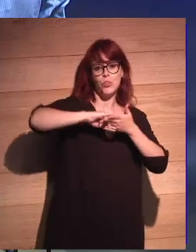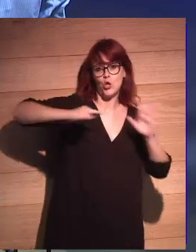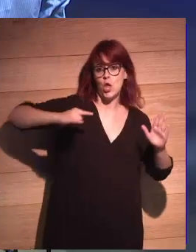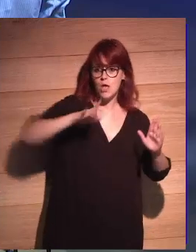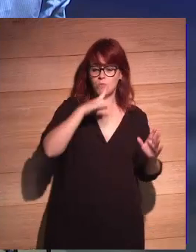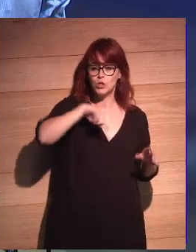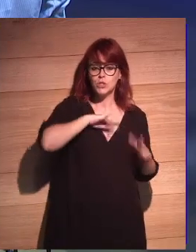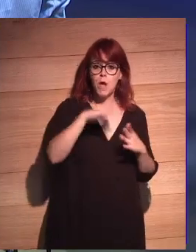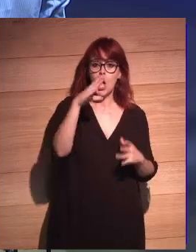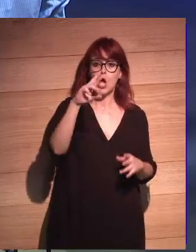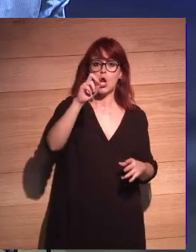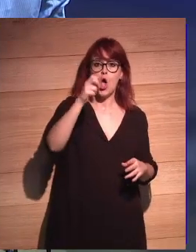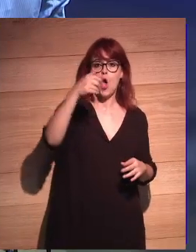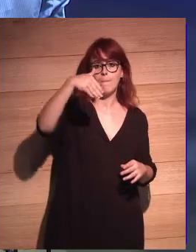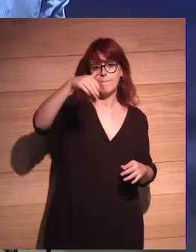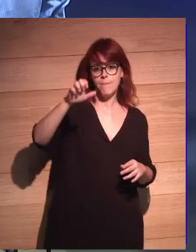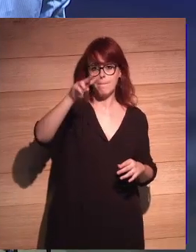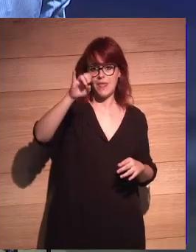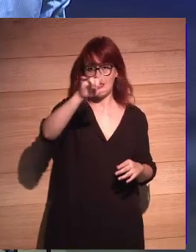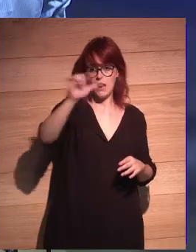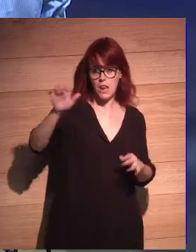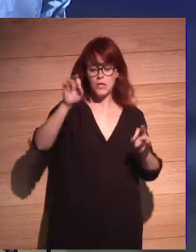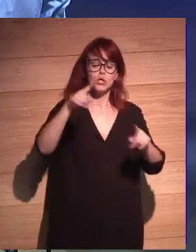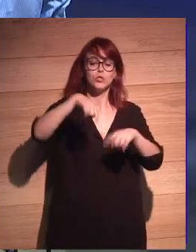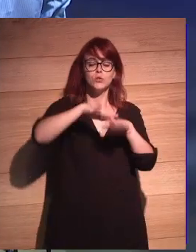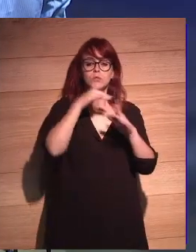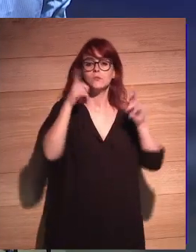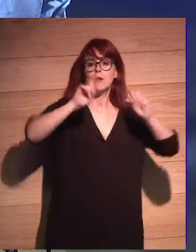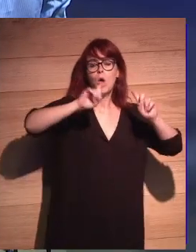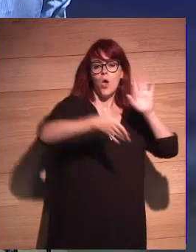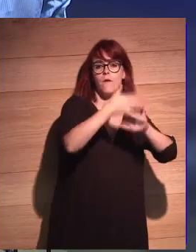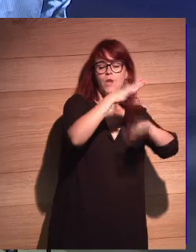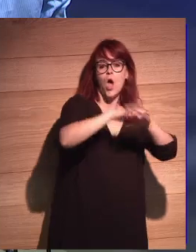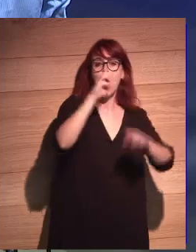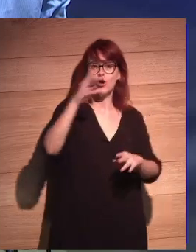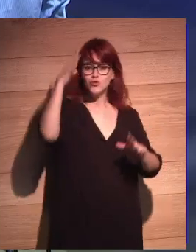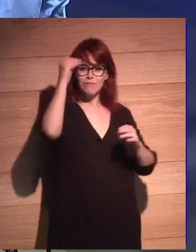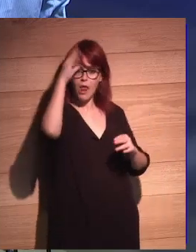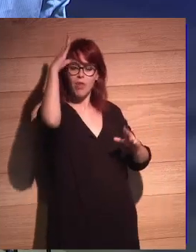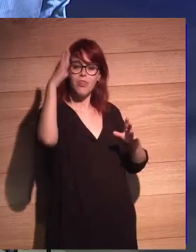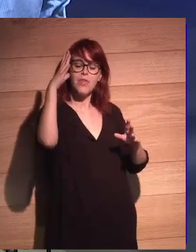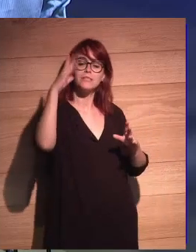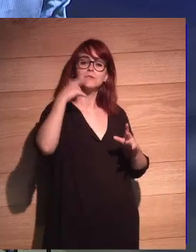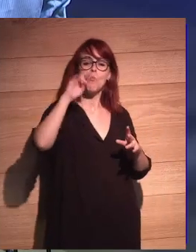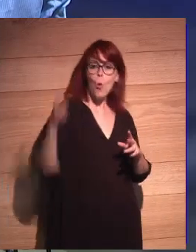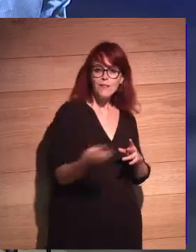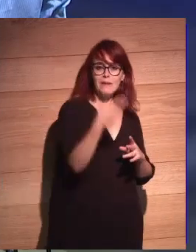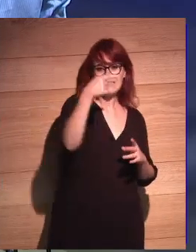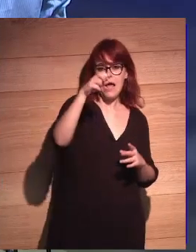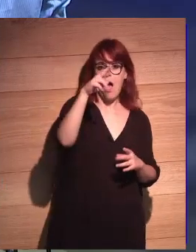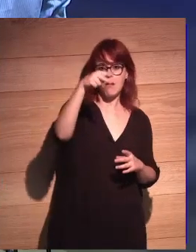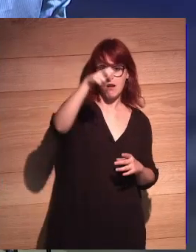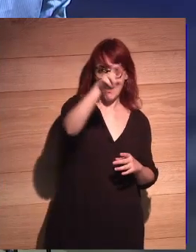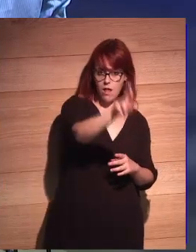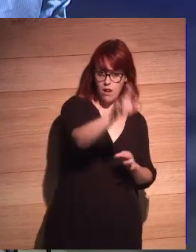new technologies. As we were in Cromwell, for example, we were based on education trends like Howard Gardner with multiple intelligences,